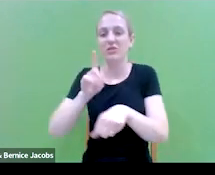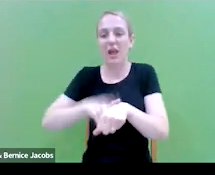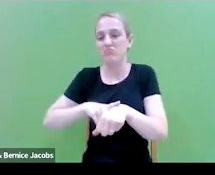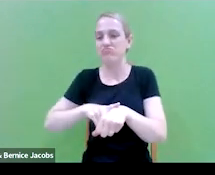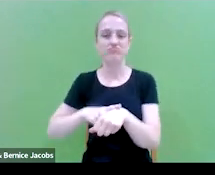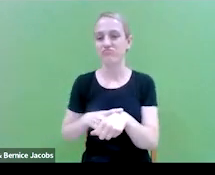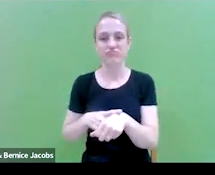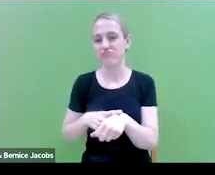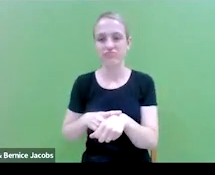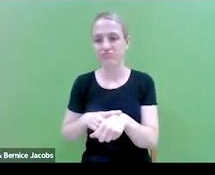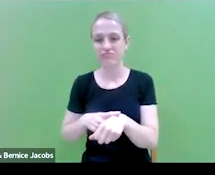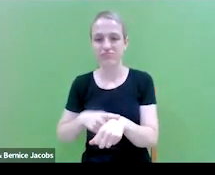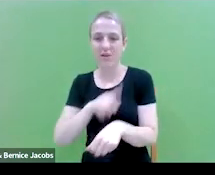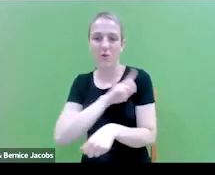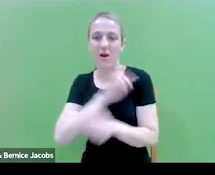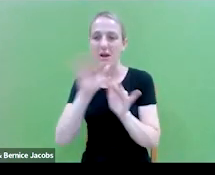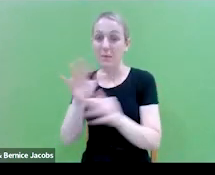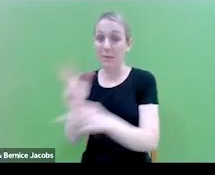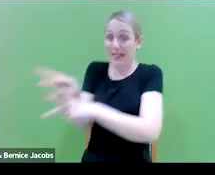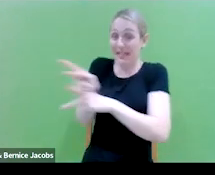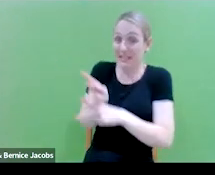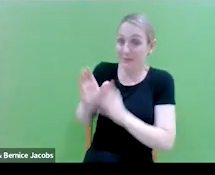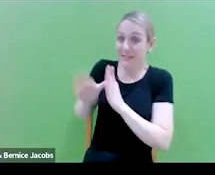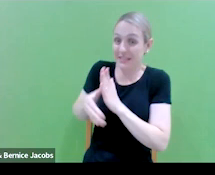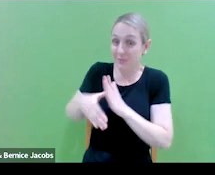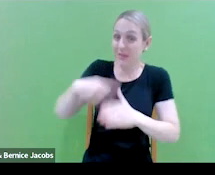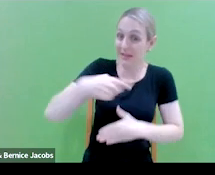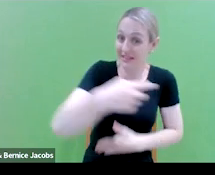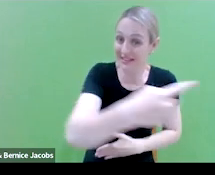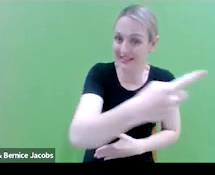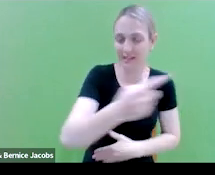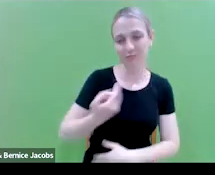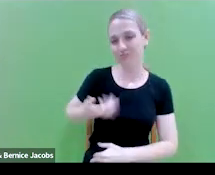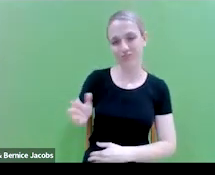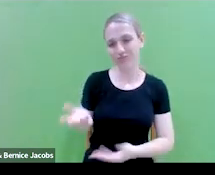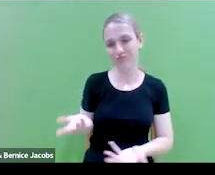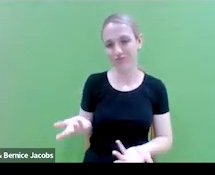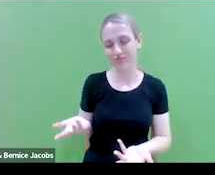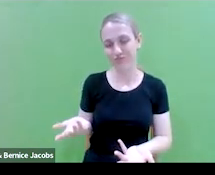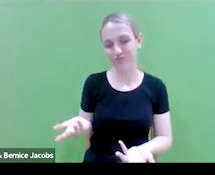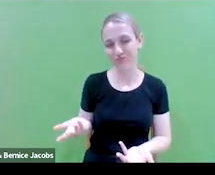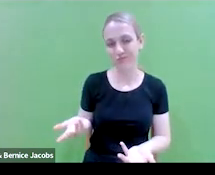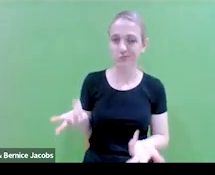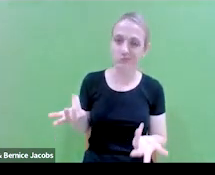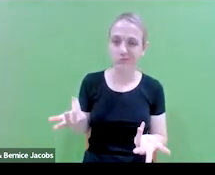invest in retaining people with disabilities in companies. So it's